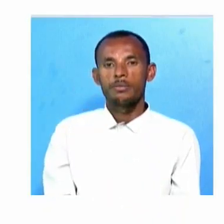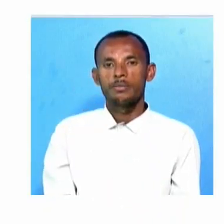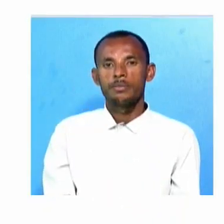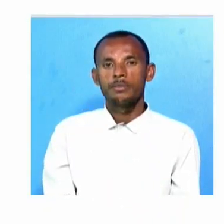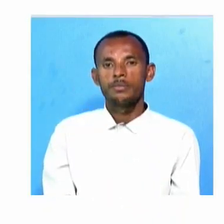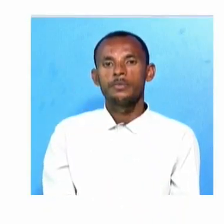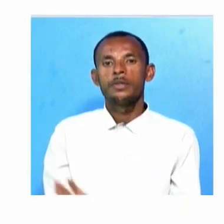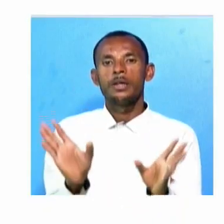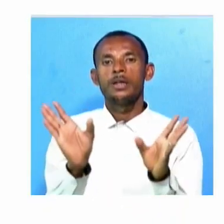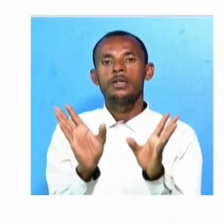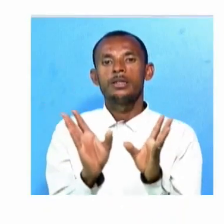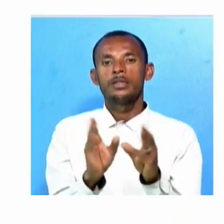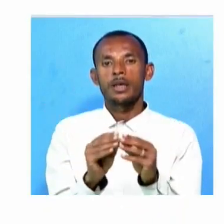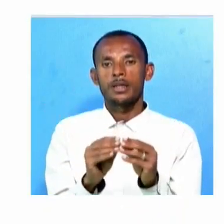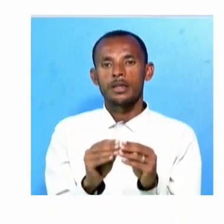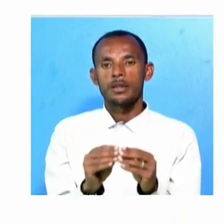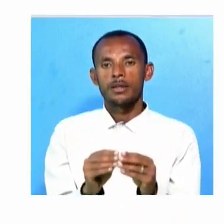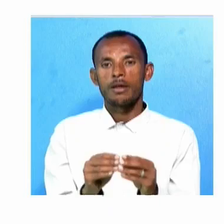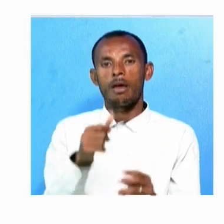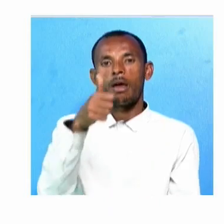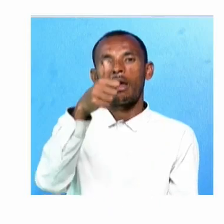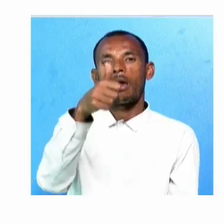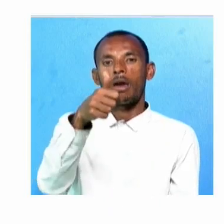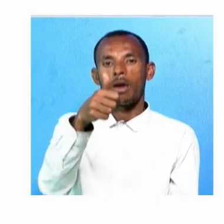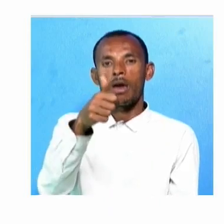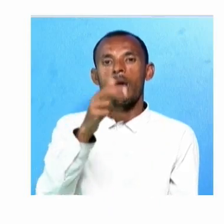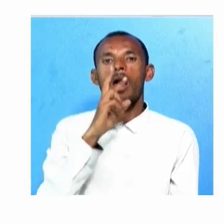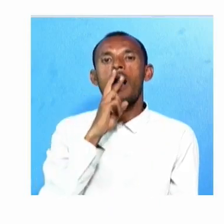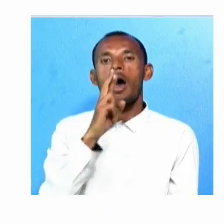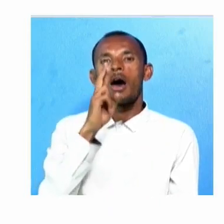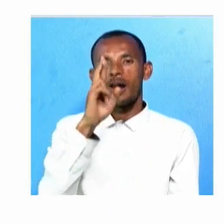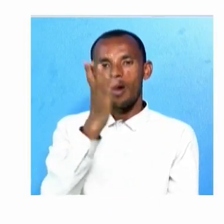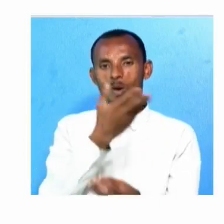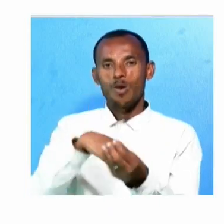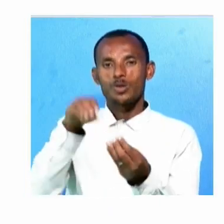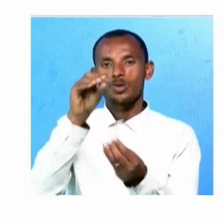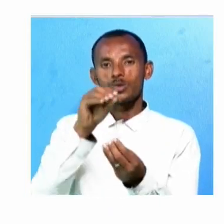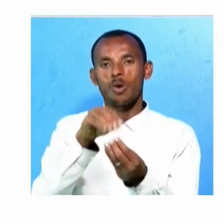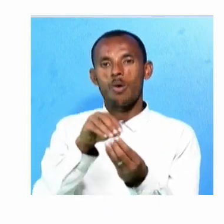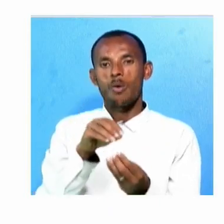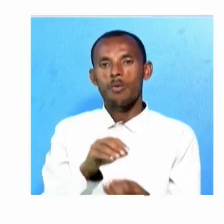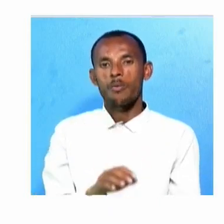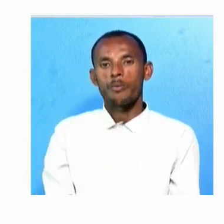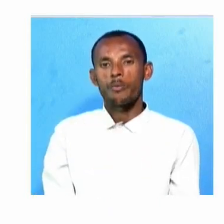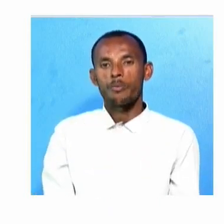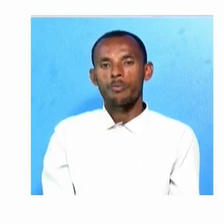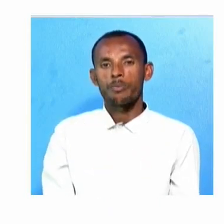of set A are also